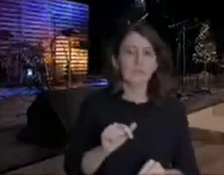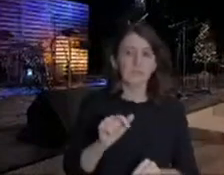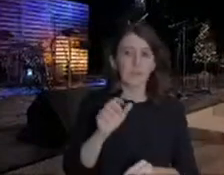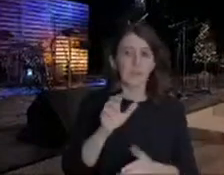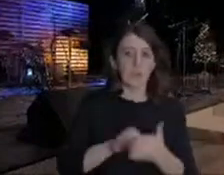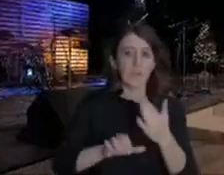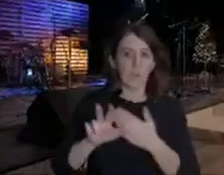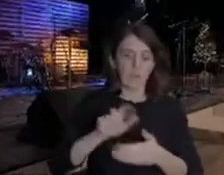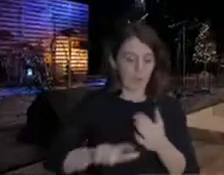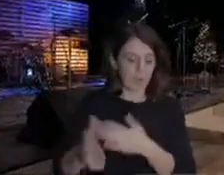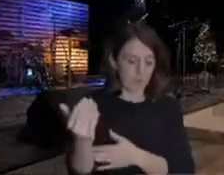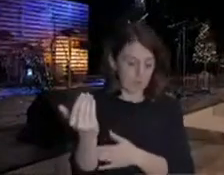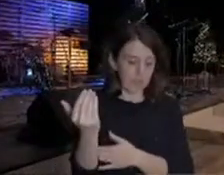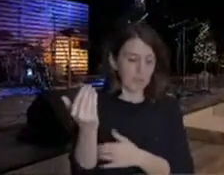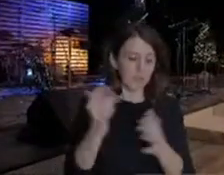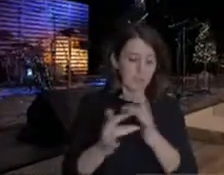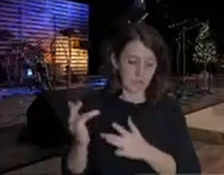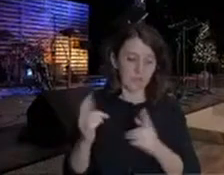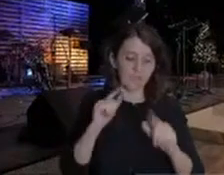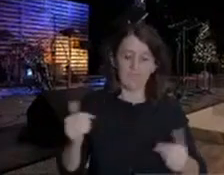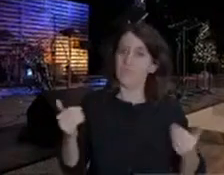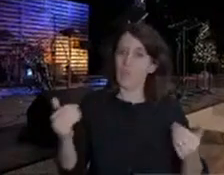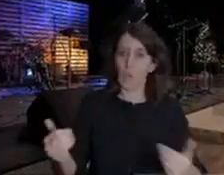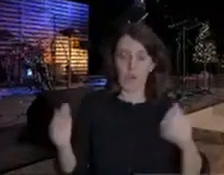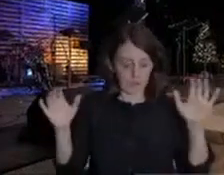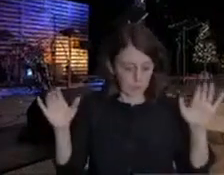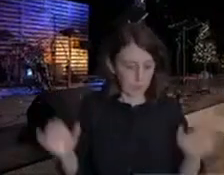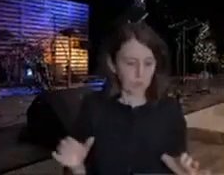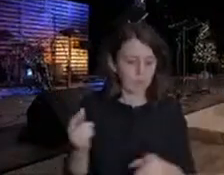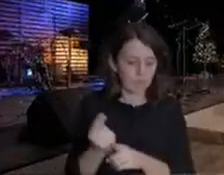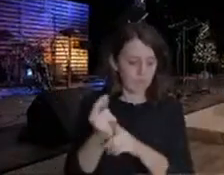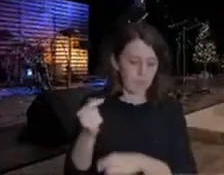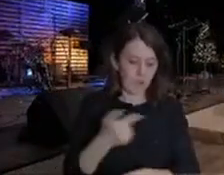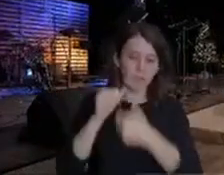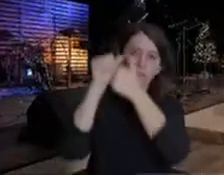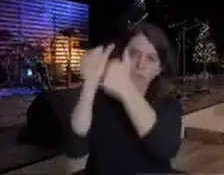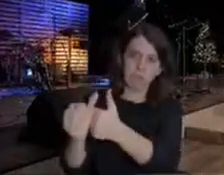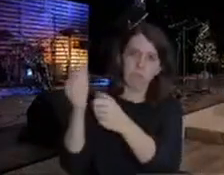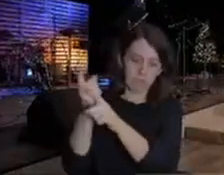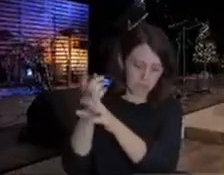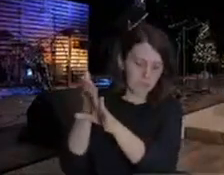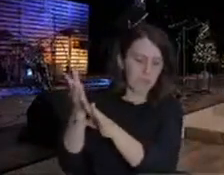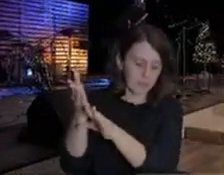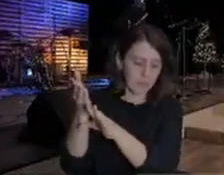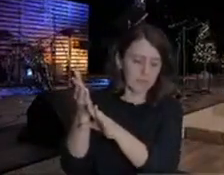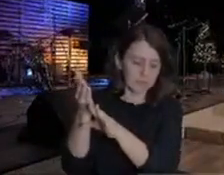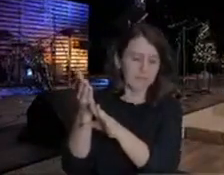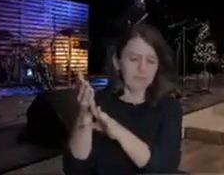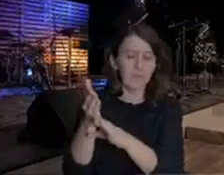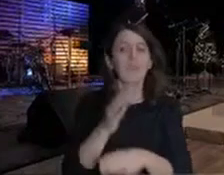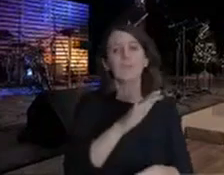3:15, says, Jesus replied, let it be so now. It is proper for us to do this to fulfill all